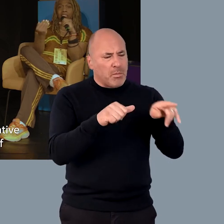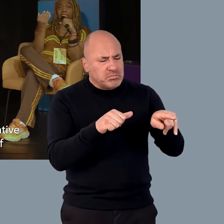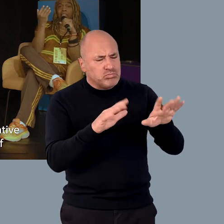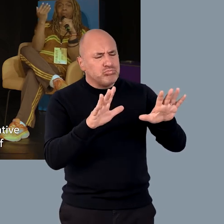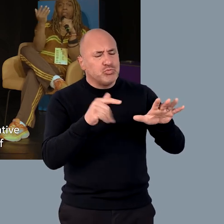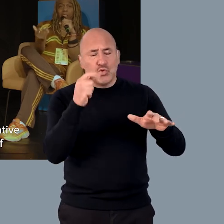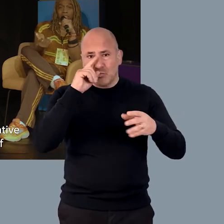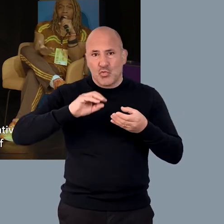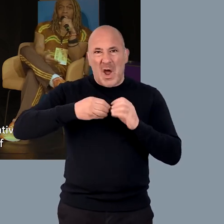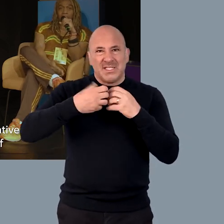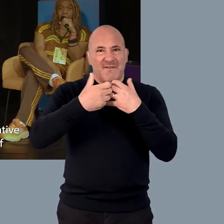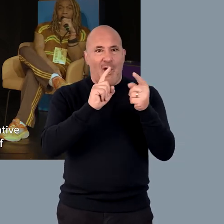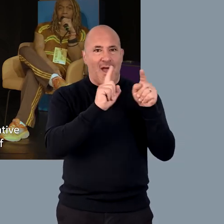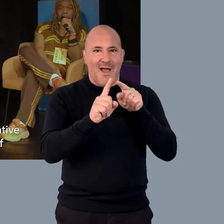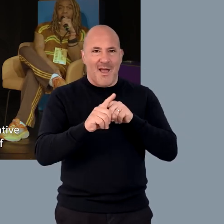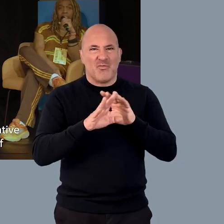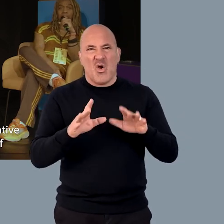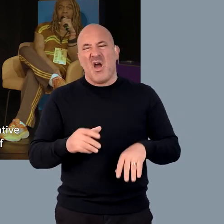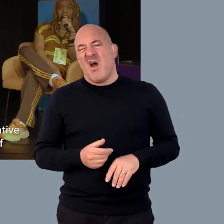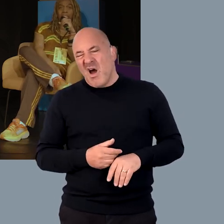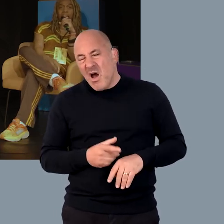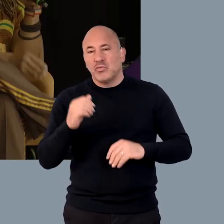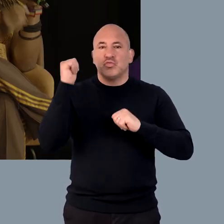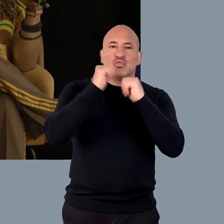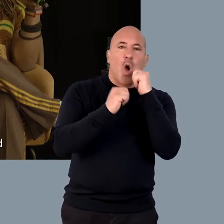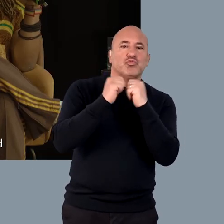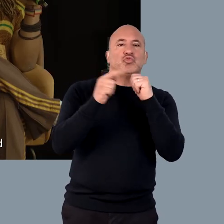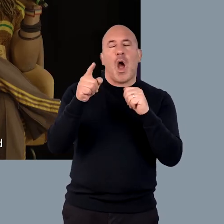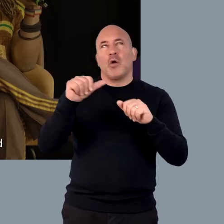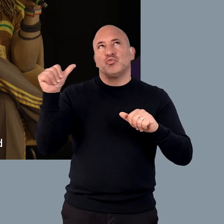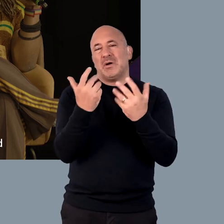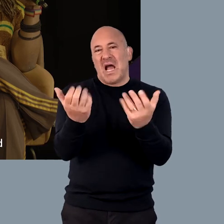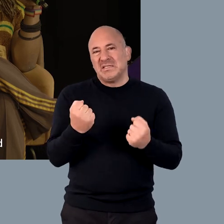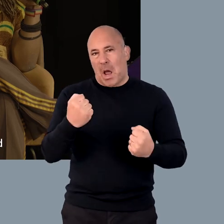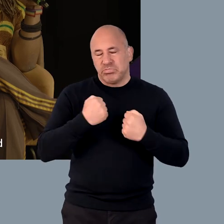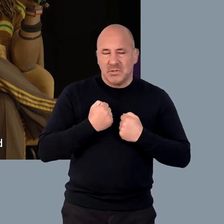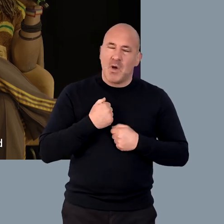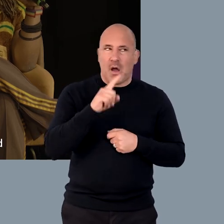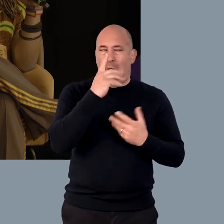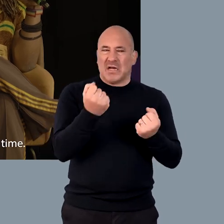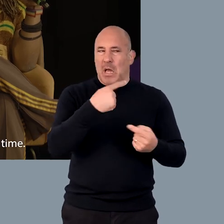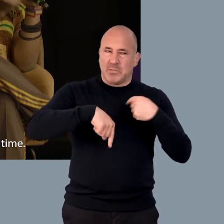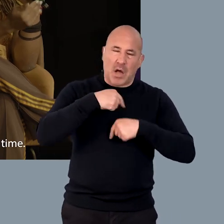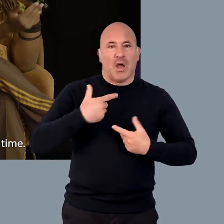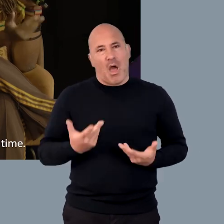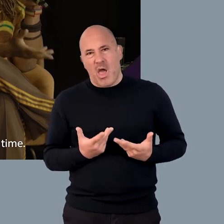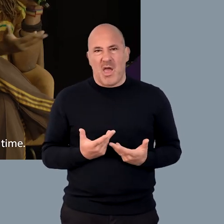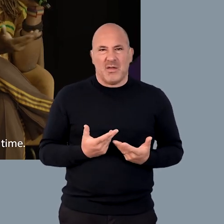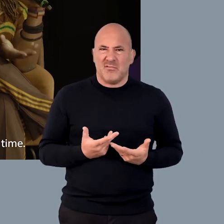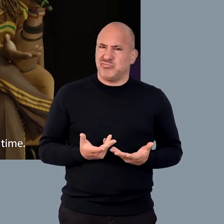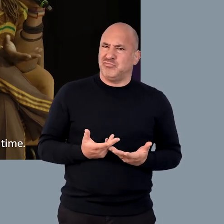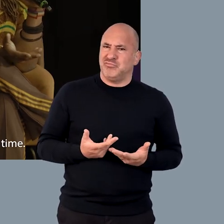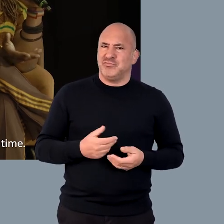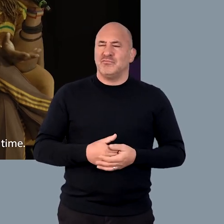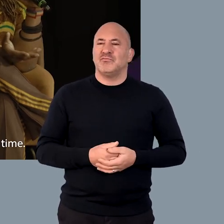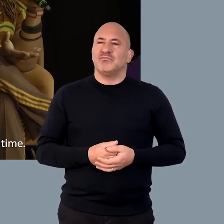creative responses to these problems instead of Just wishing that we could be accepted by a structure that